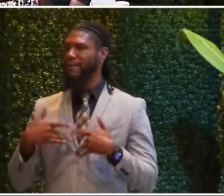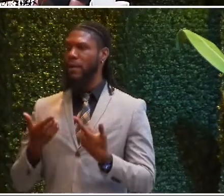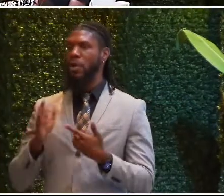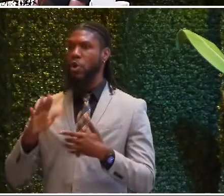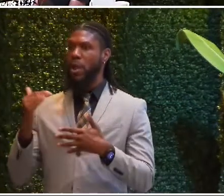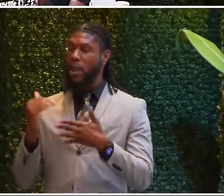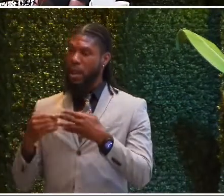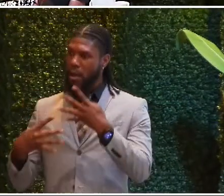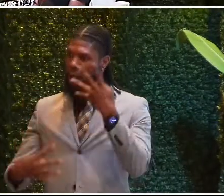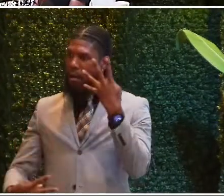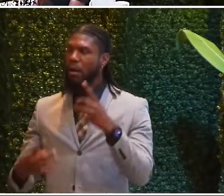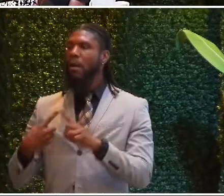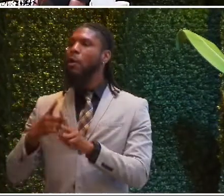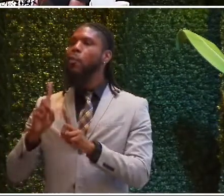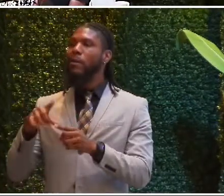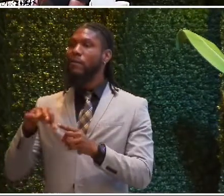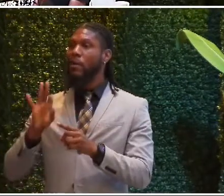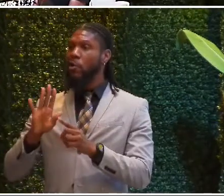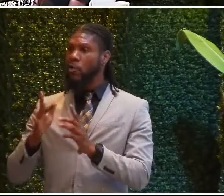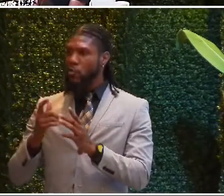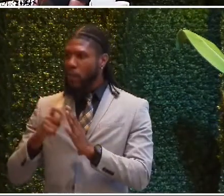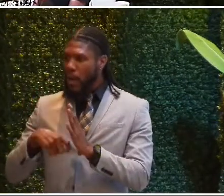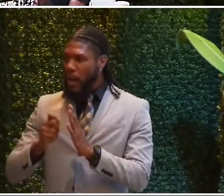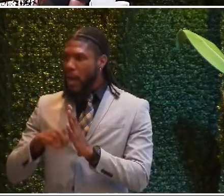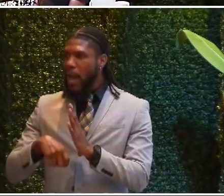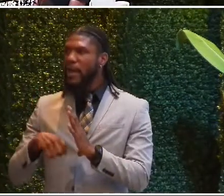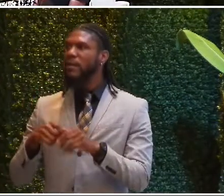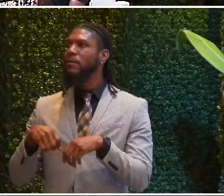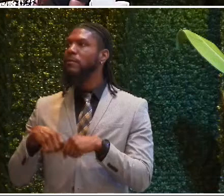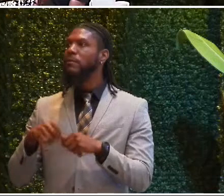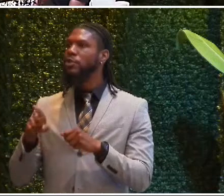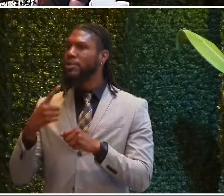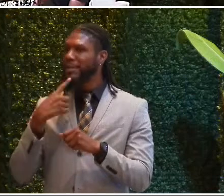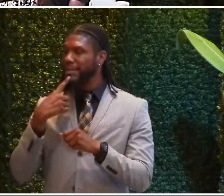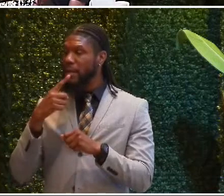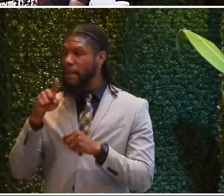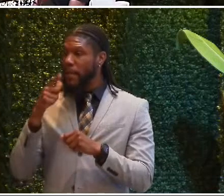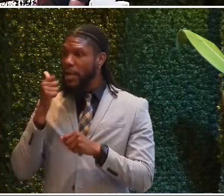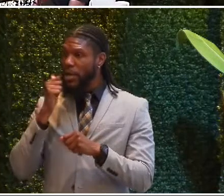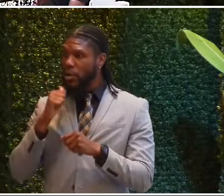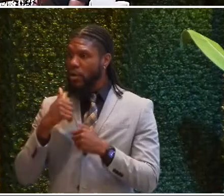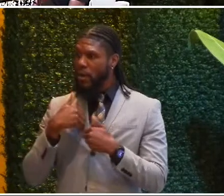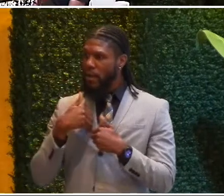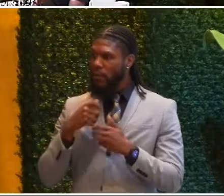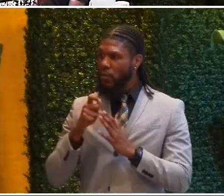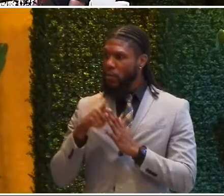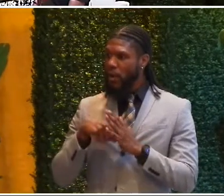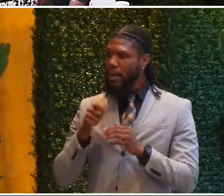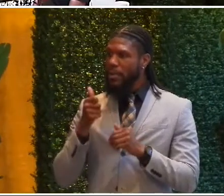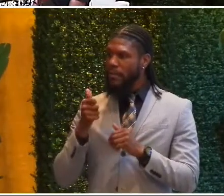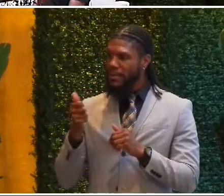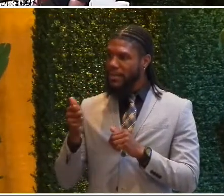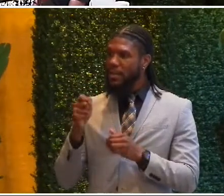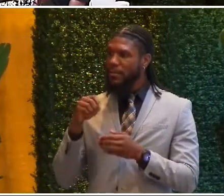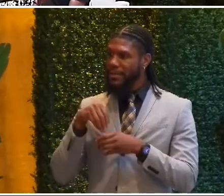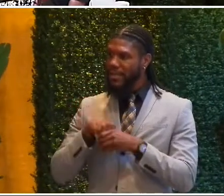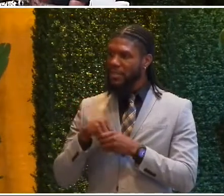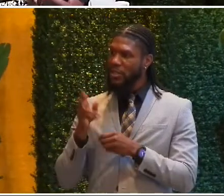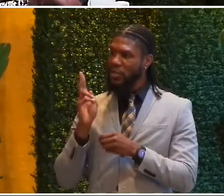you can find her writing is as long as this page. She said Black girls gotta write themselves into history, and she meant it.